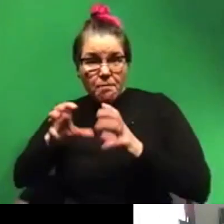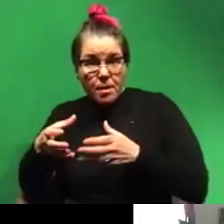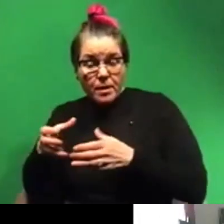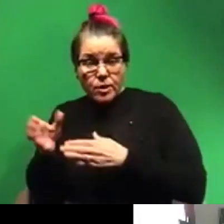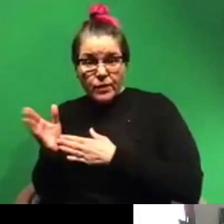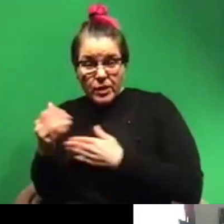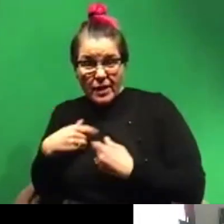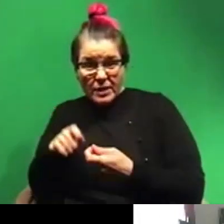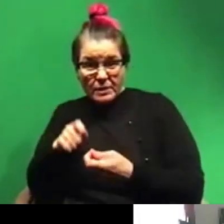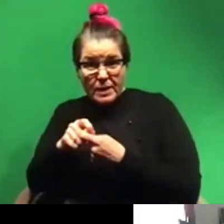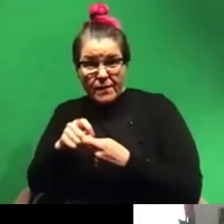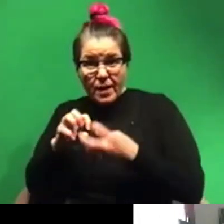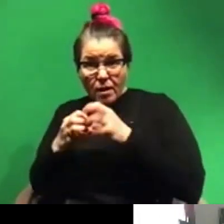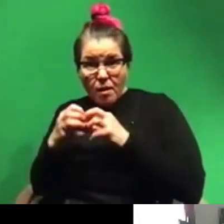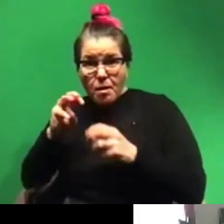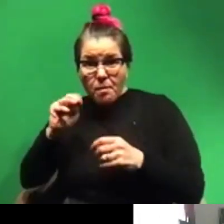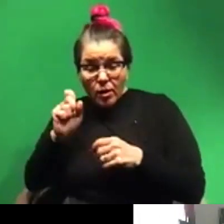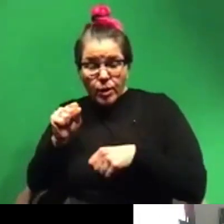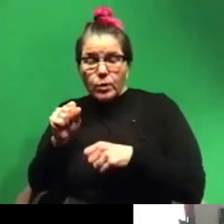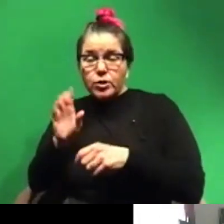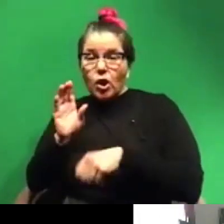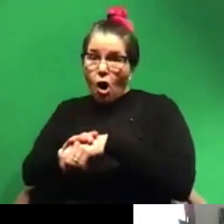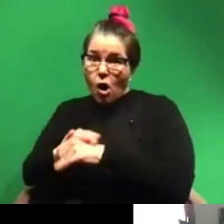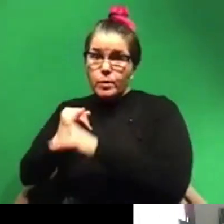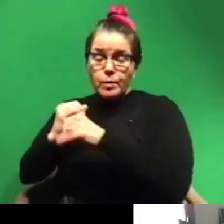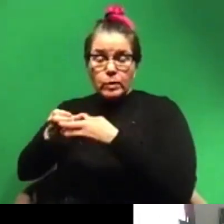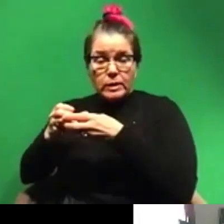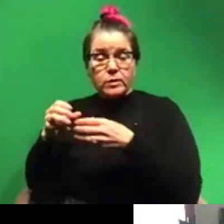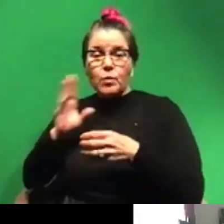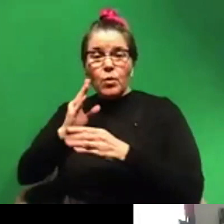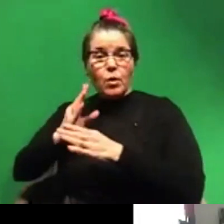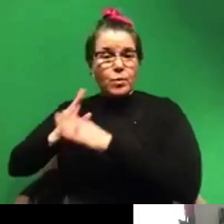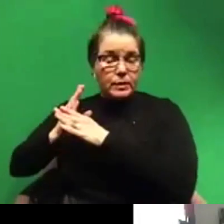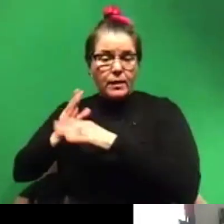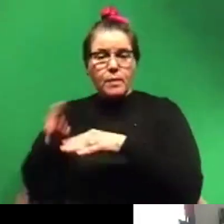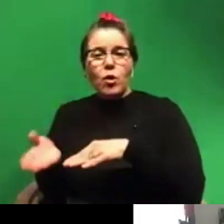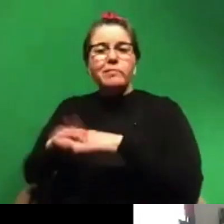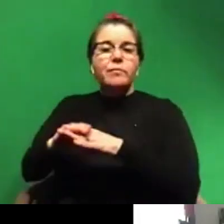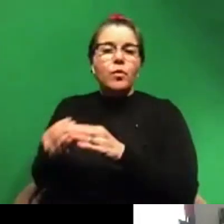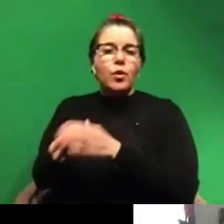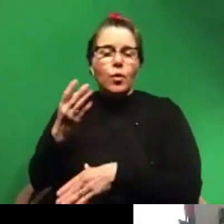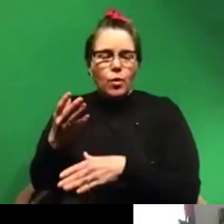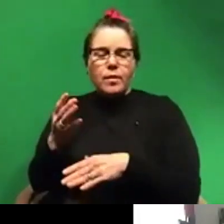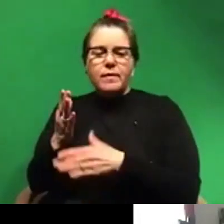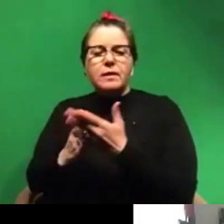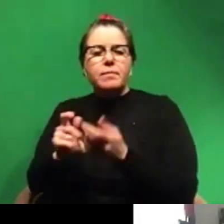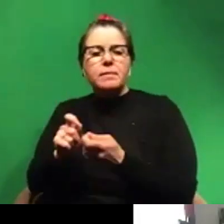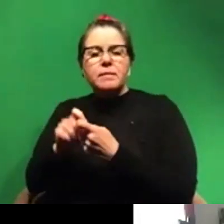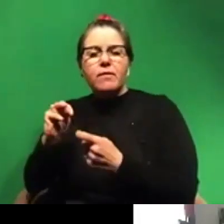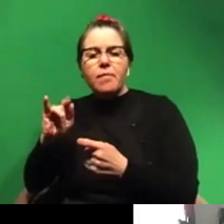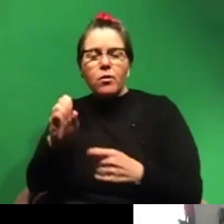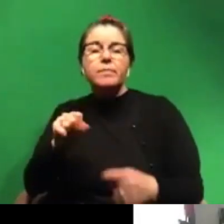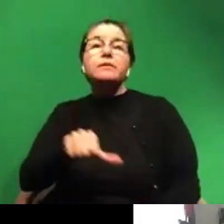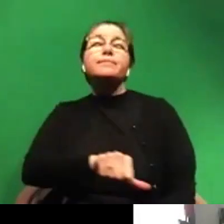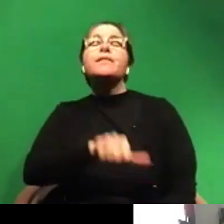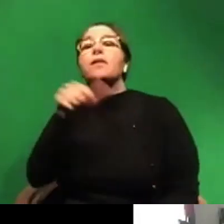specific molecules on their immune cells that protect them or enhance the growth of some microbes? And then another student